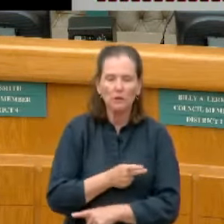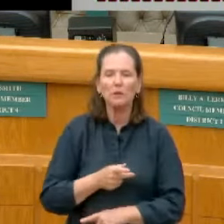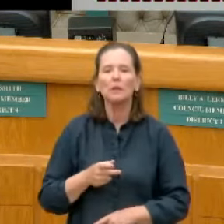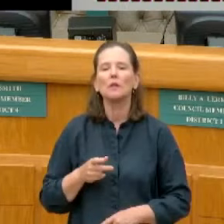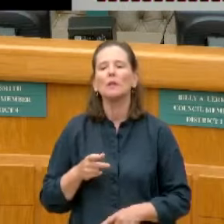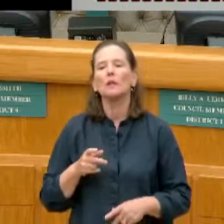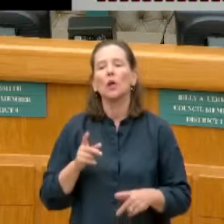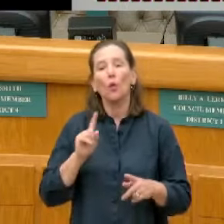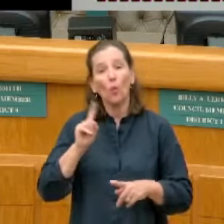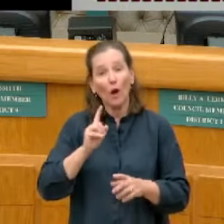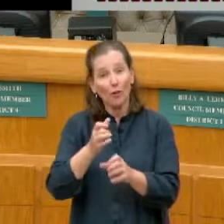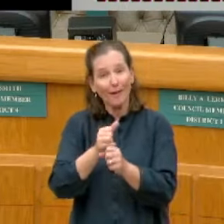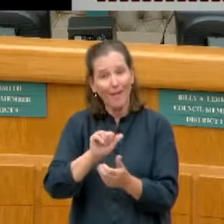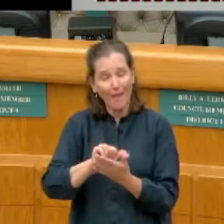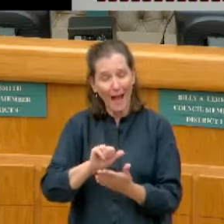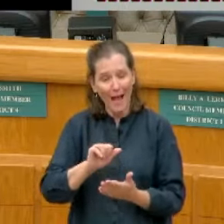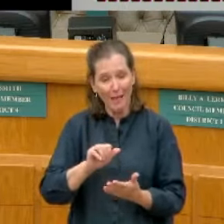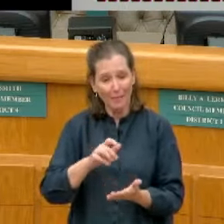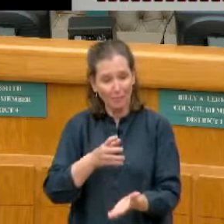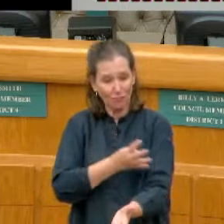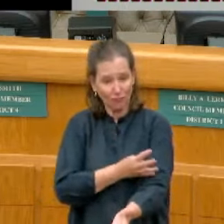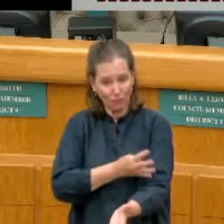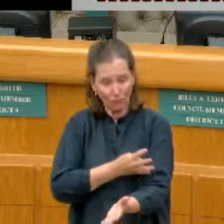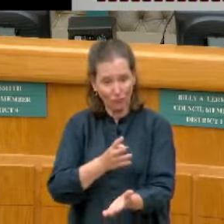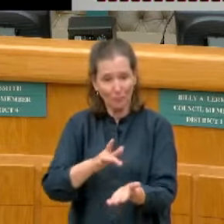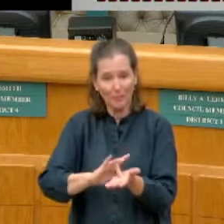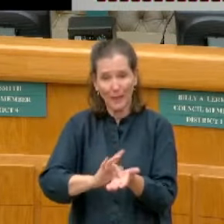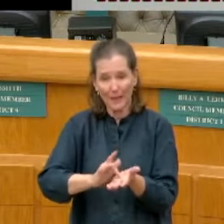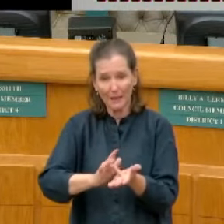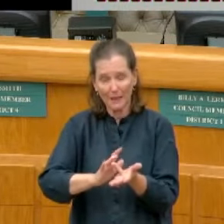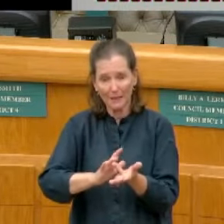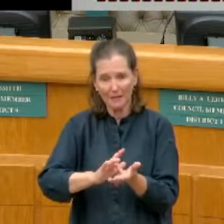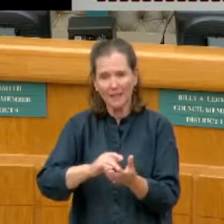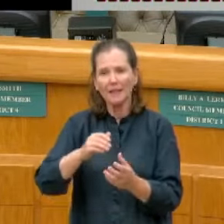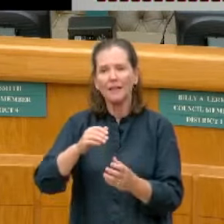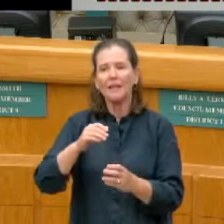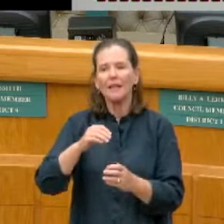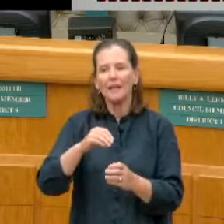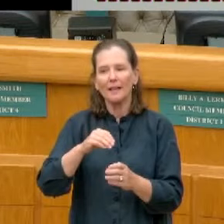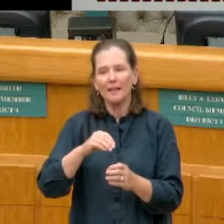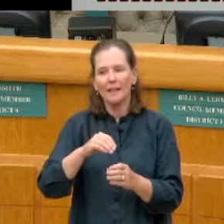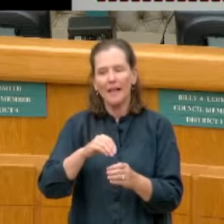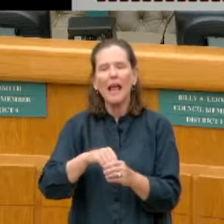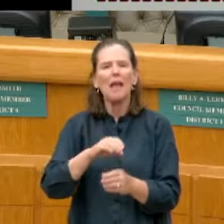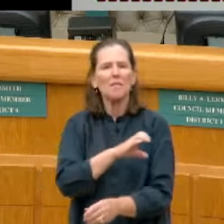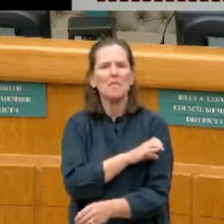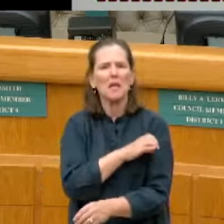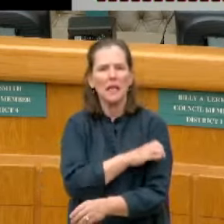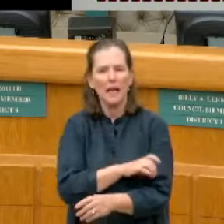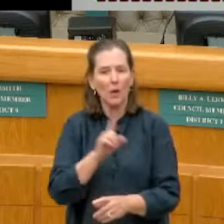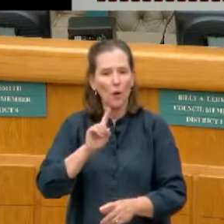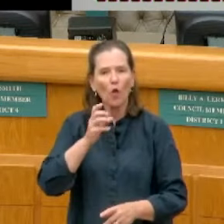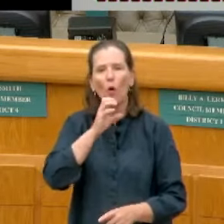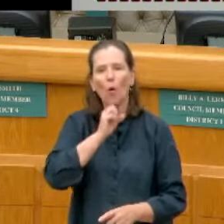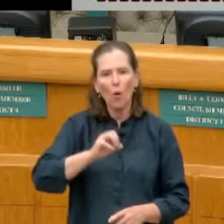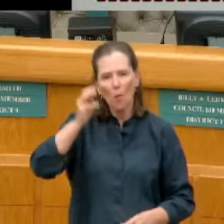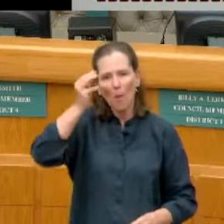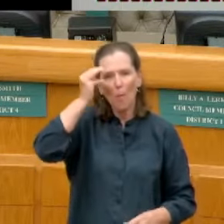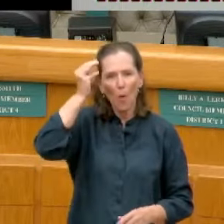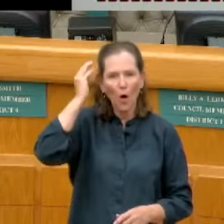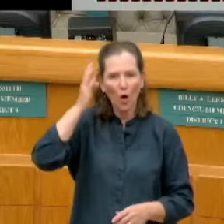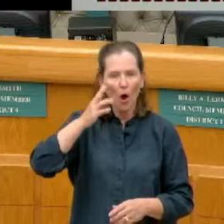Memorial Hospital, 2601 Hospital Boulevard, and is open from 8 to 4, Monday through Friday, and Saturdays from 8